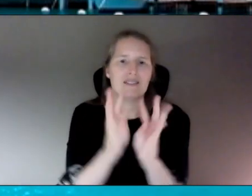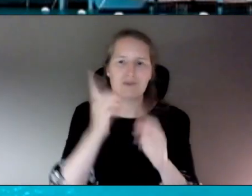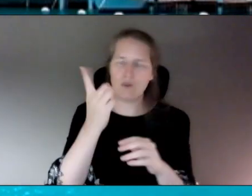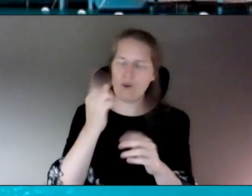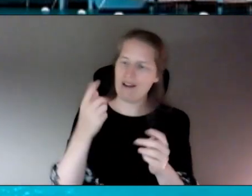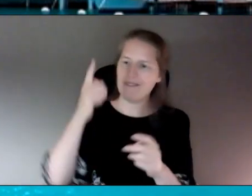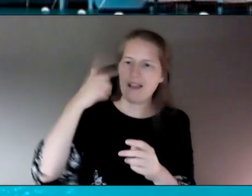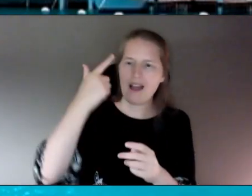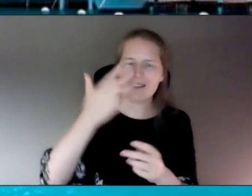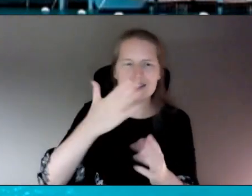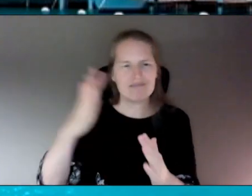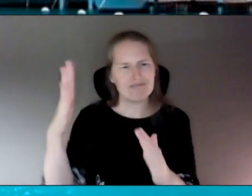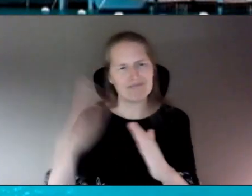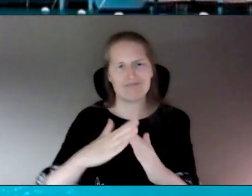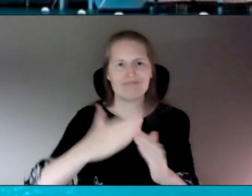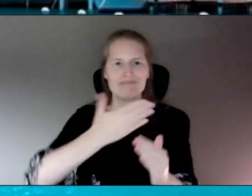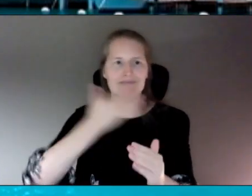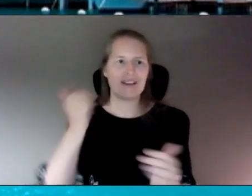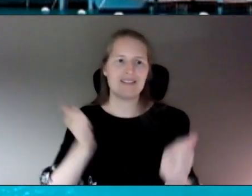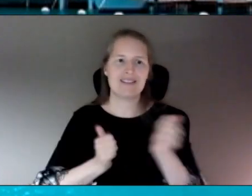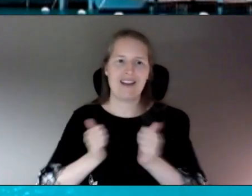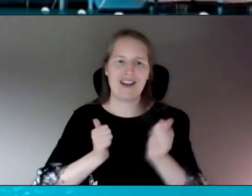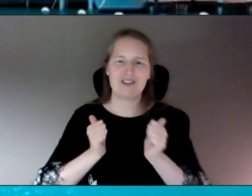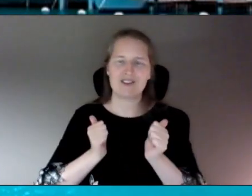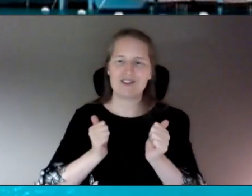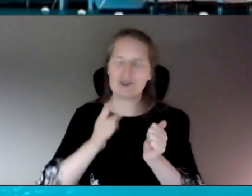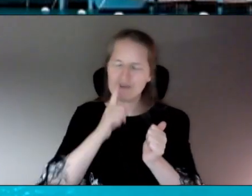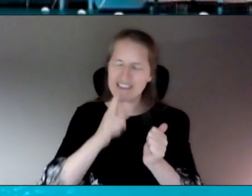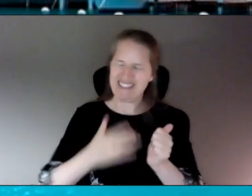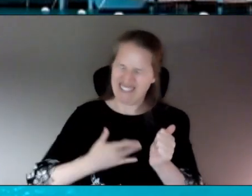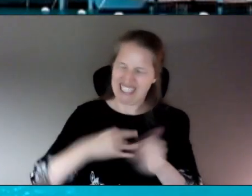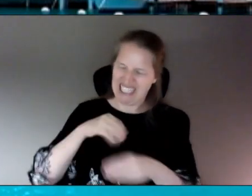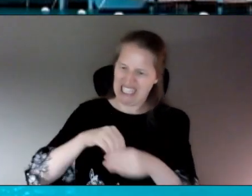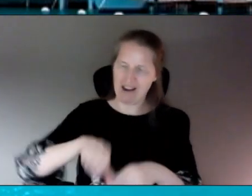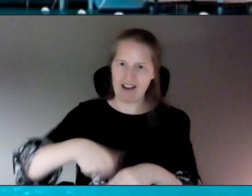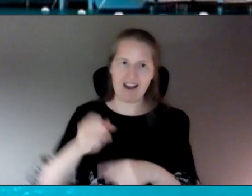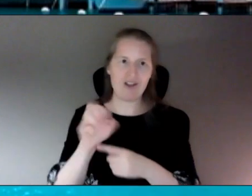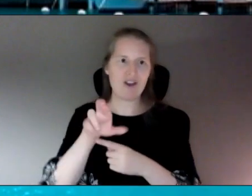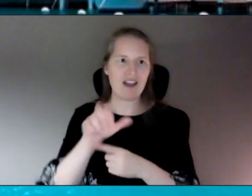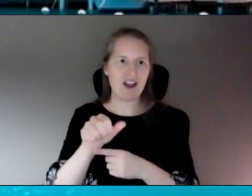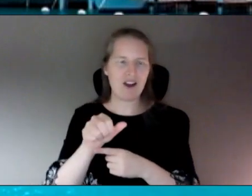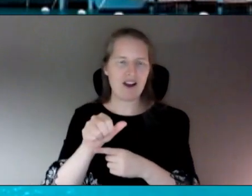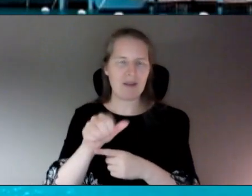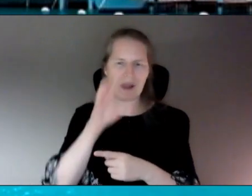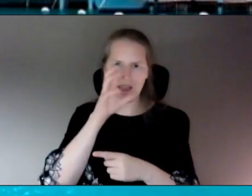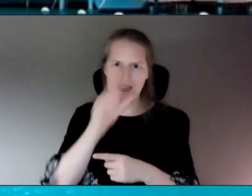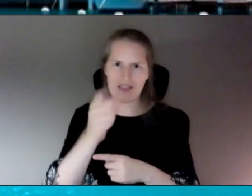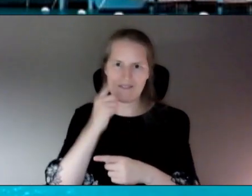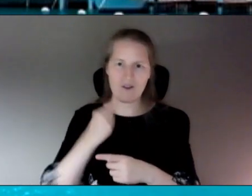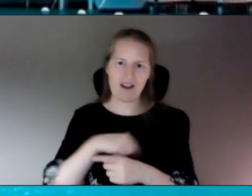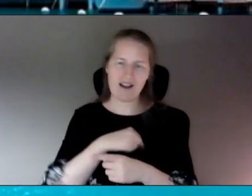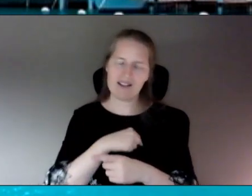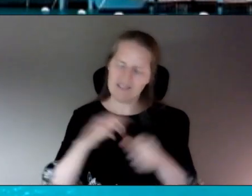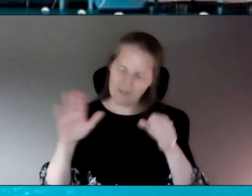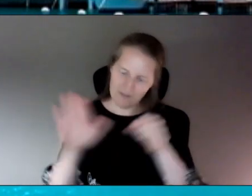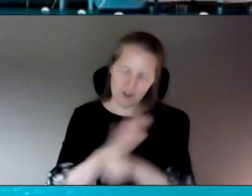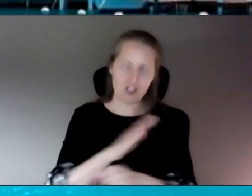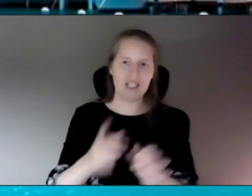Richmond's skill in evoking another era, making it compelling in our own, was fully on display in his direction of Nell